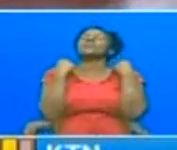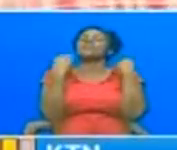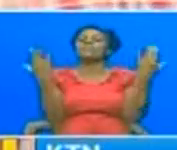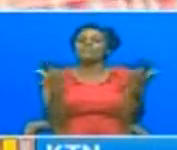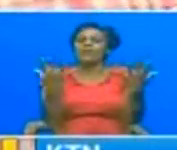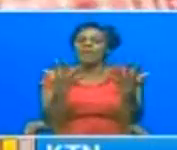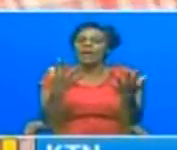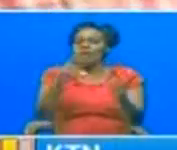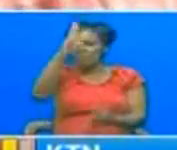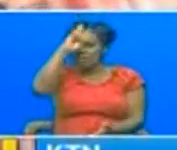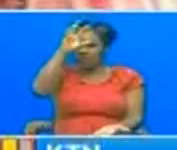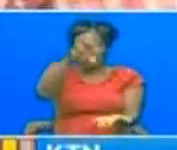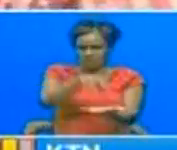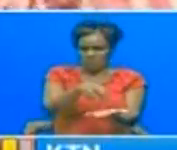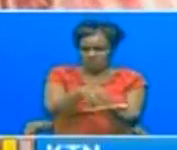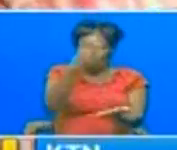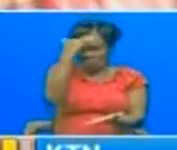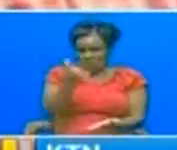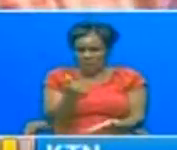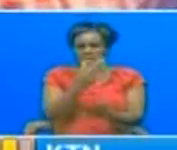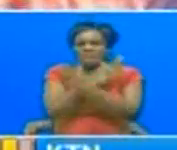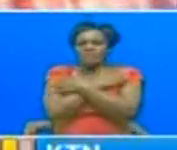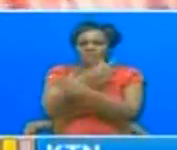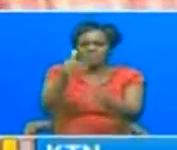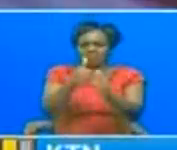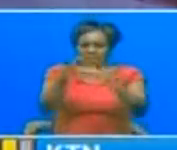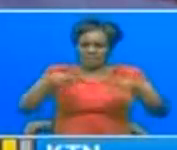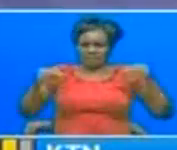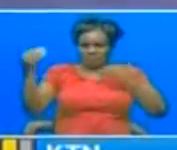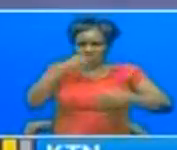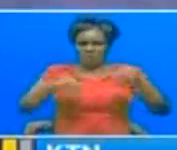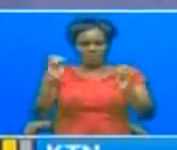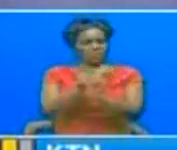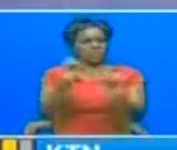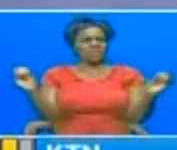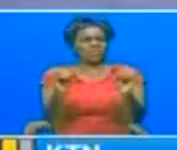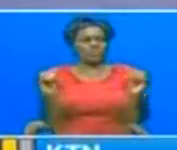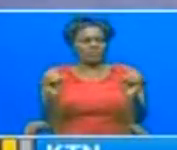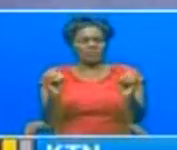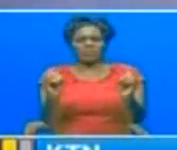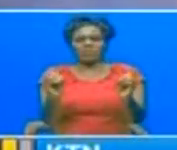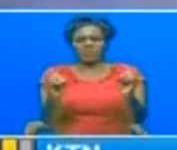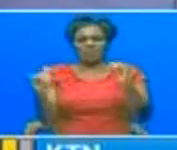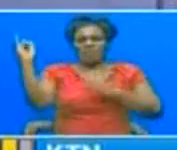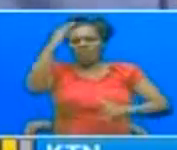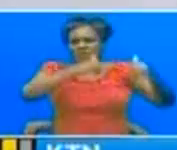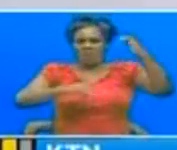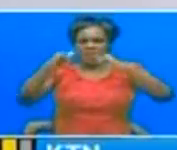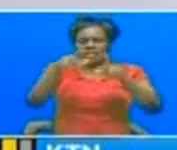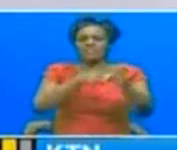Koru Police Station as six of his accomplices denied charges of corruption and economic crimes over foreign trips